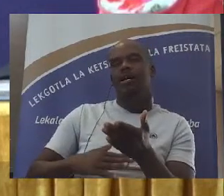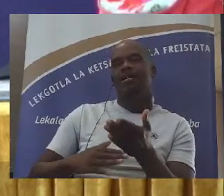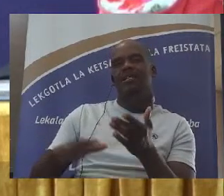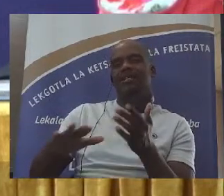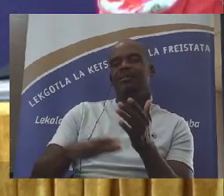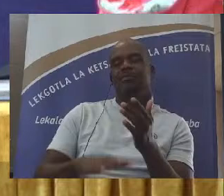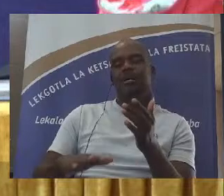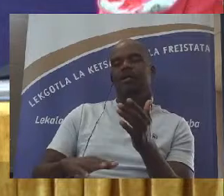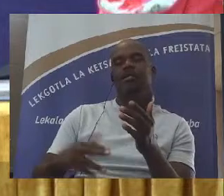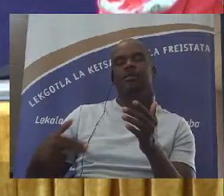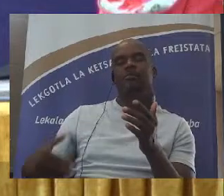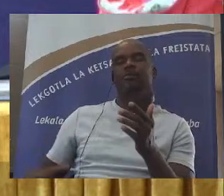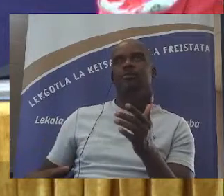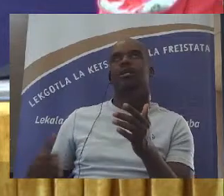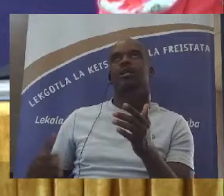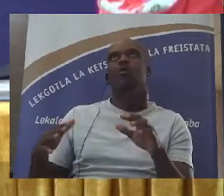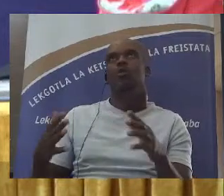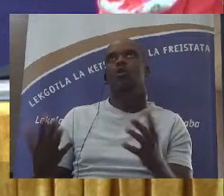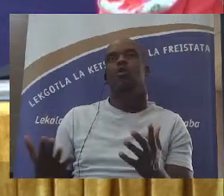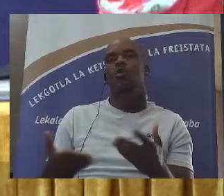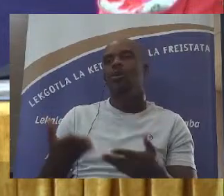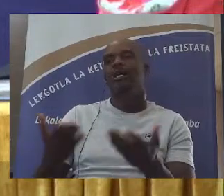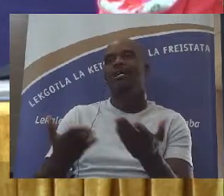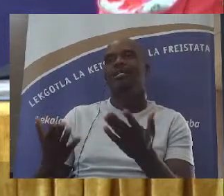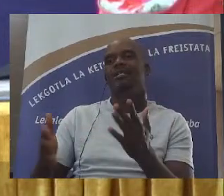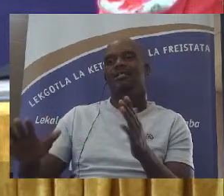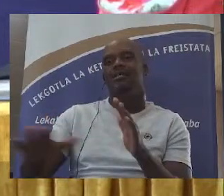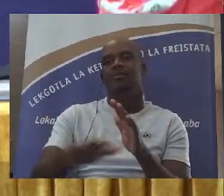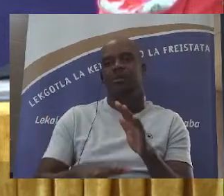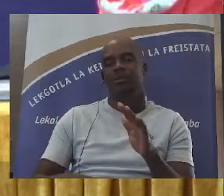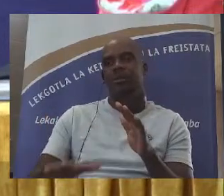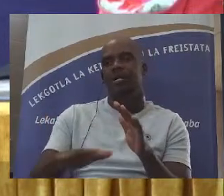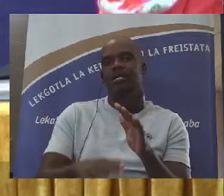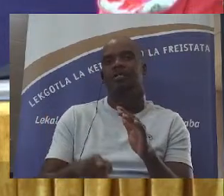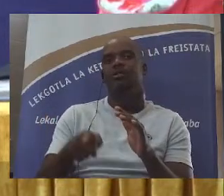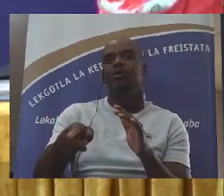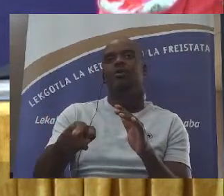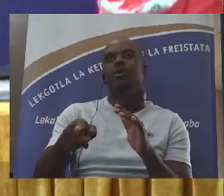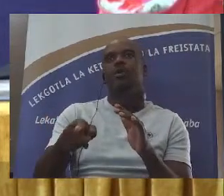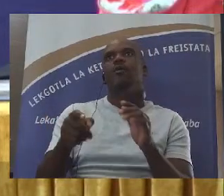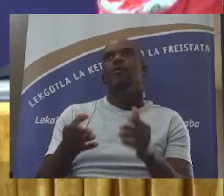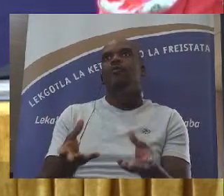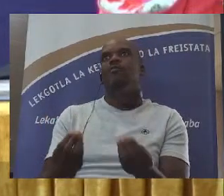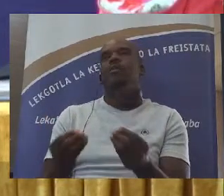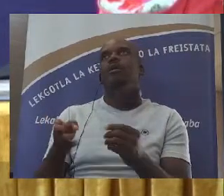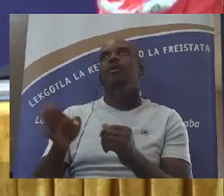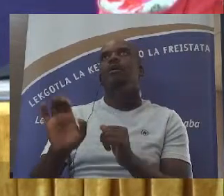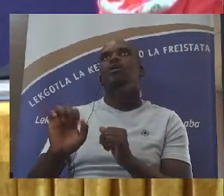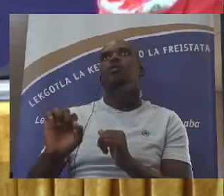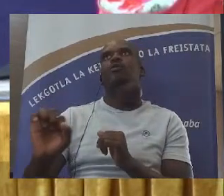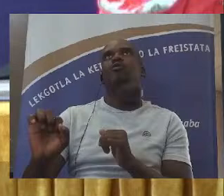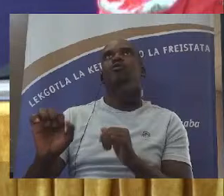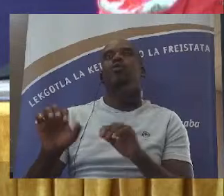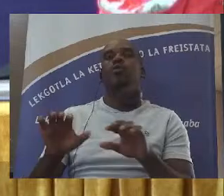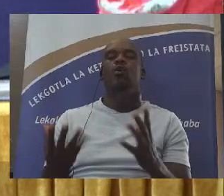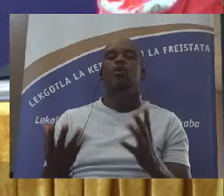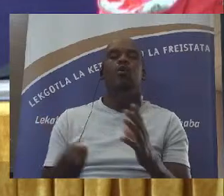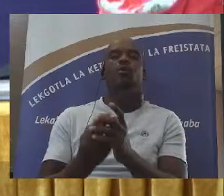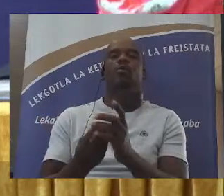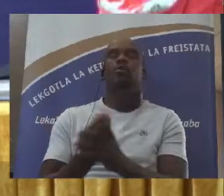rights, permission to remove and dispose, reconnaissance permit, and production rights and technical cooperation